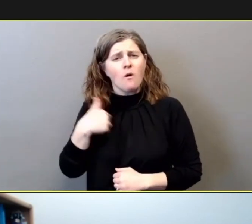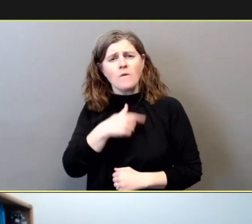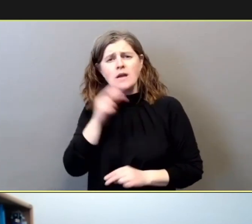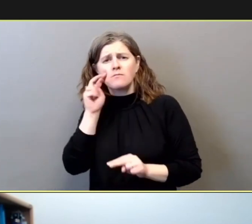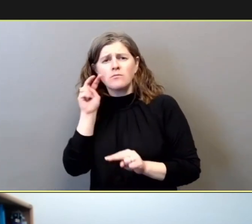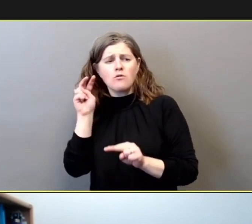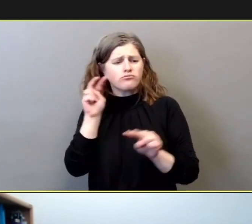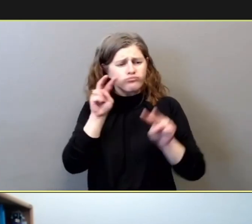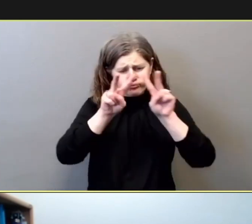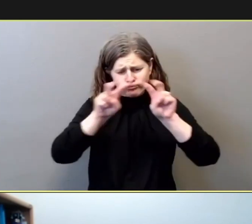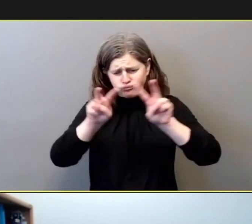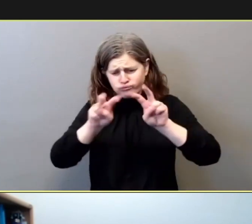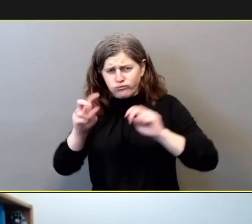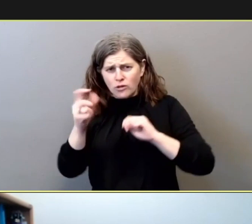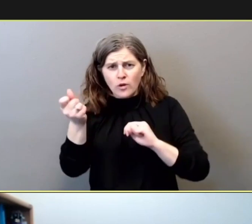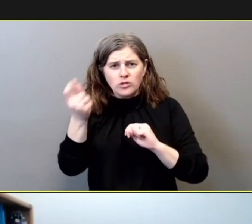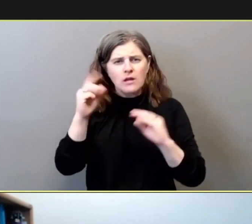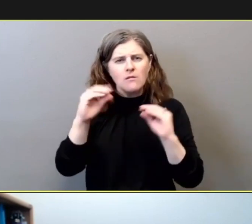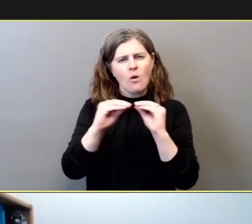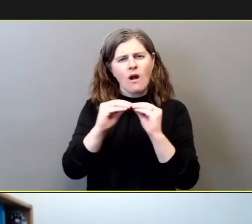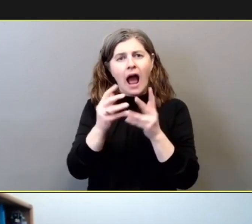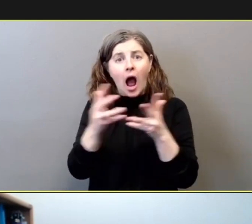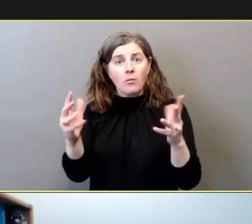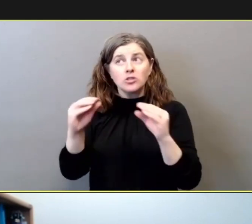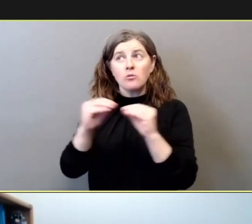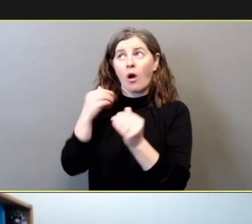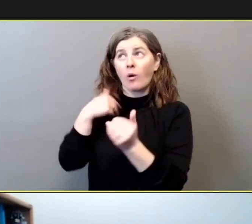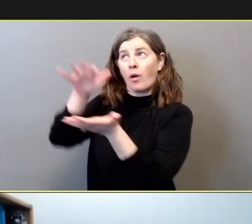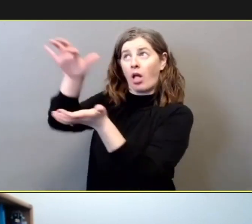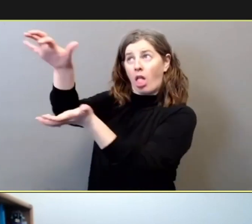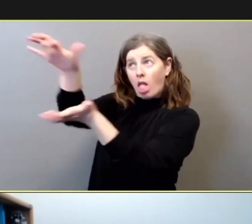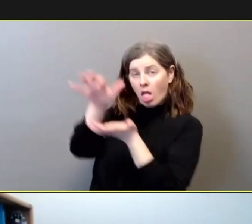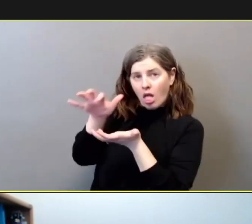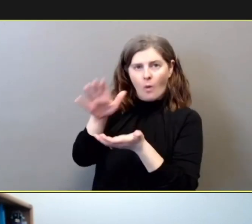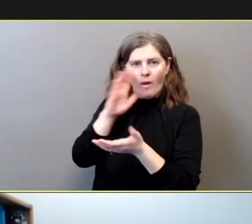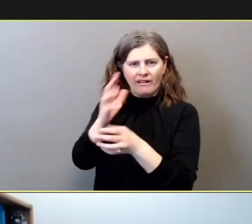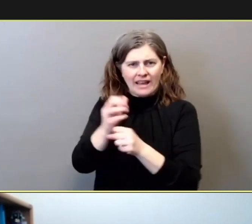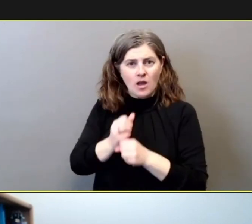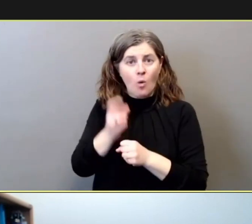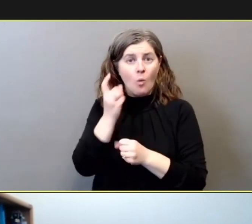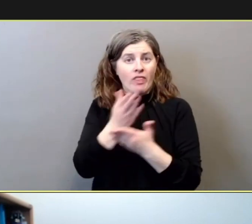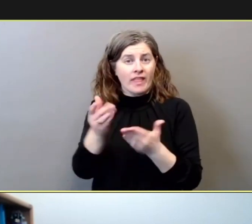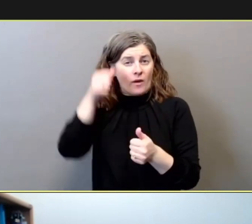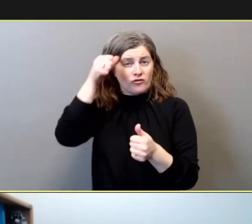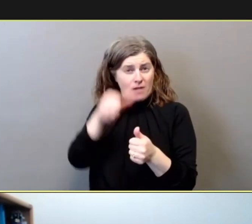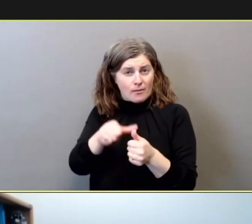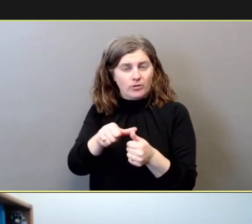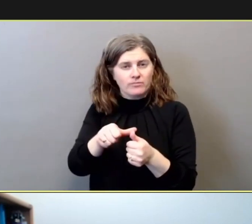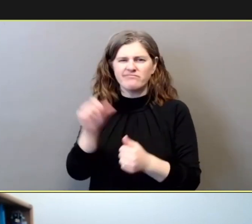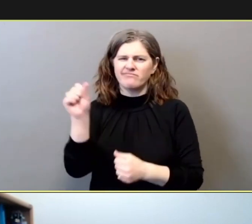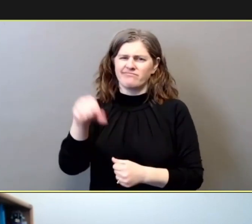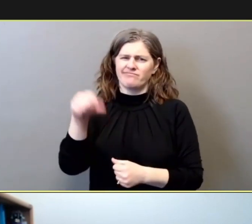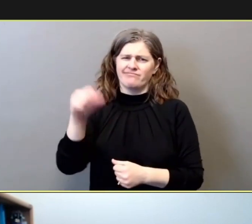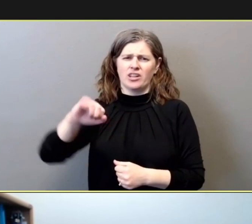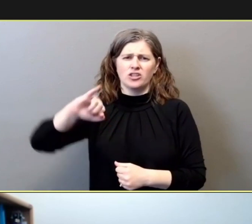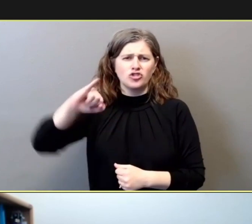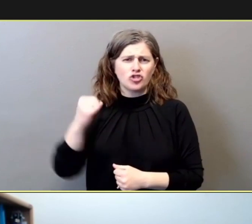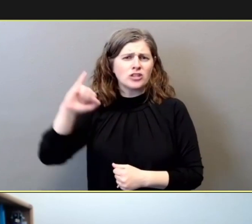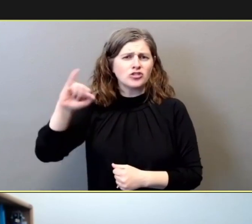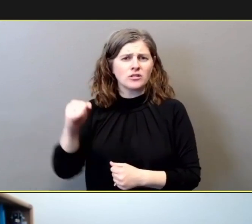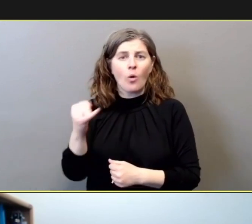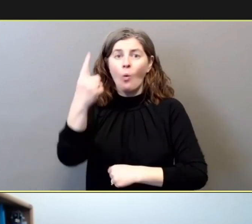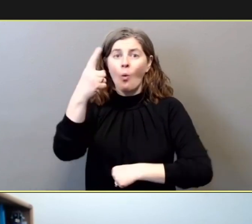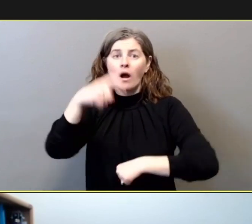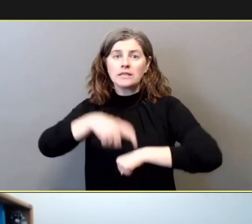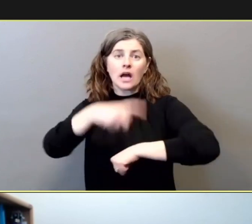to understanding how much more we're going to be getting, one of the things we have to keep in mind is, yes, with Johnson & Johnson, it's one shot